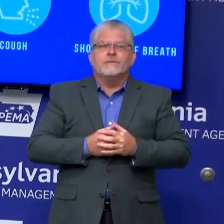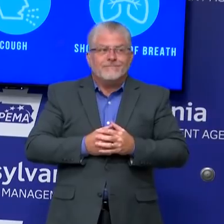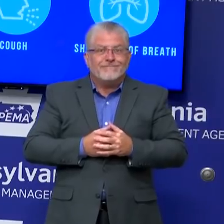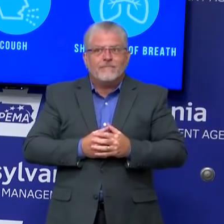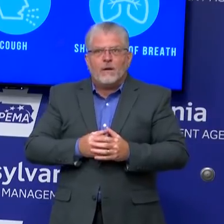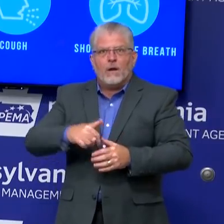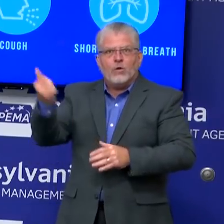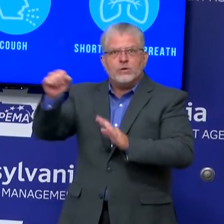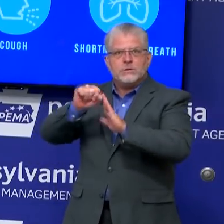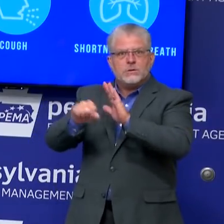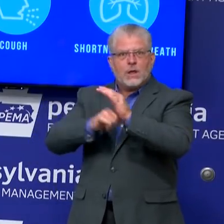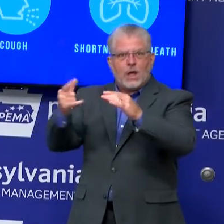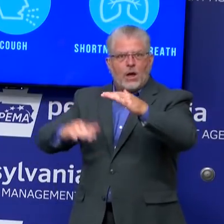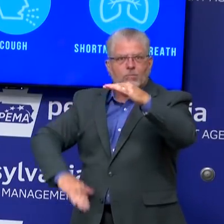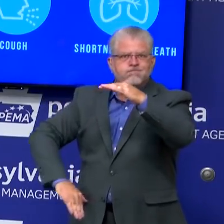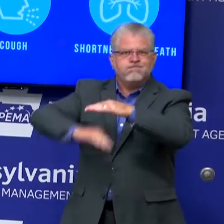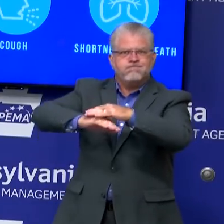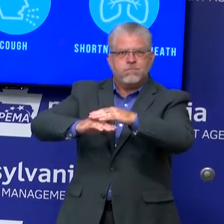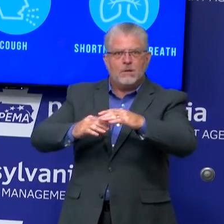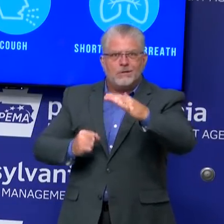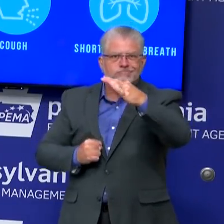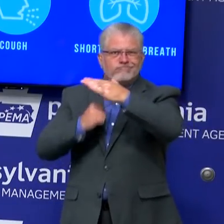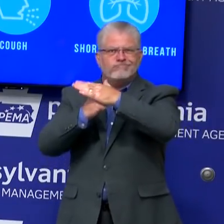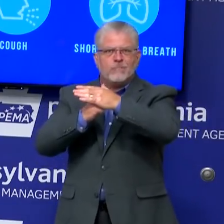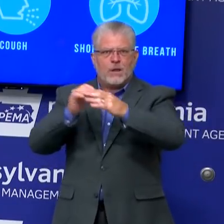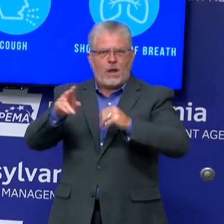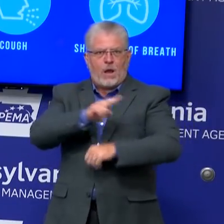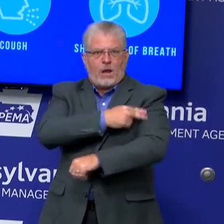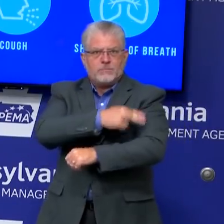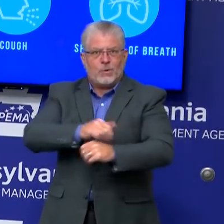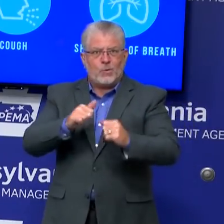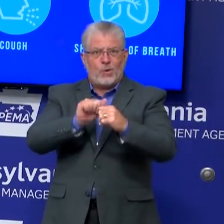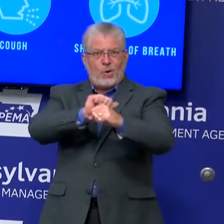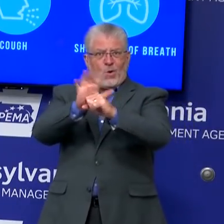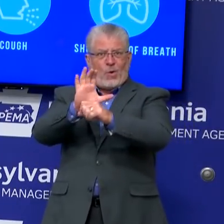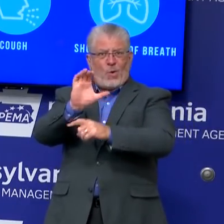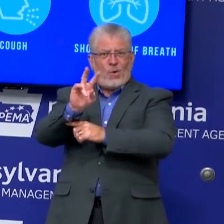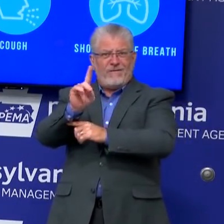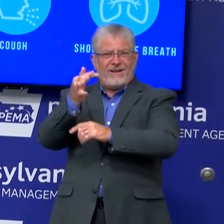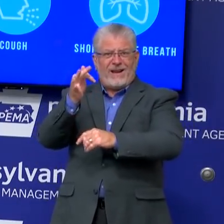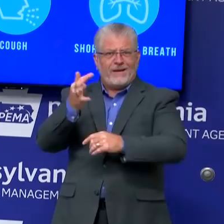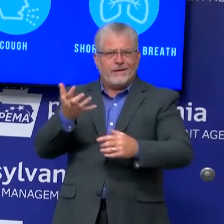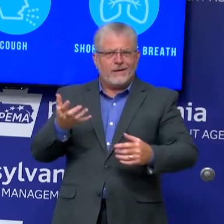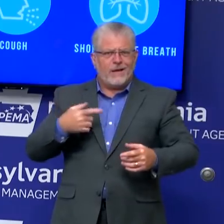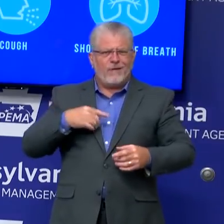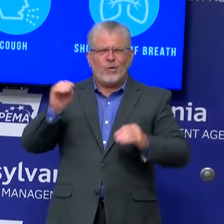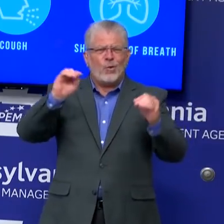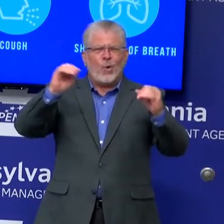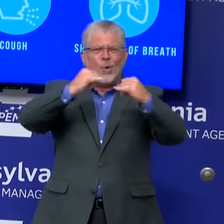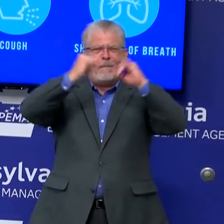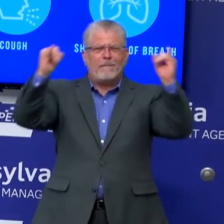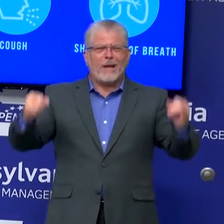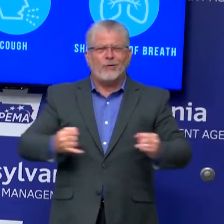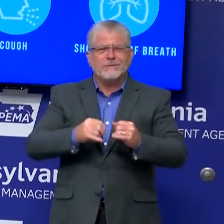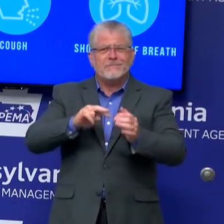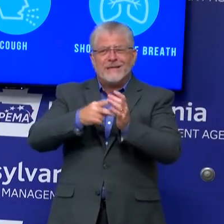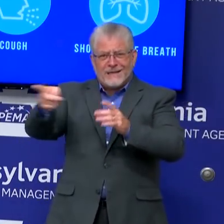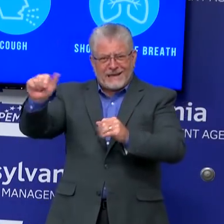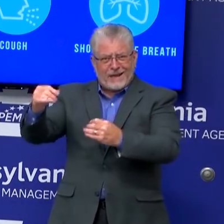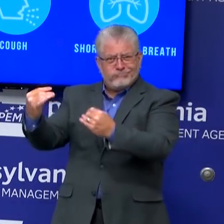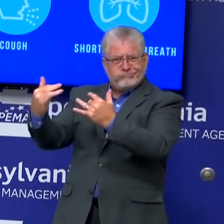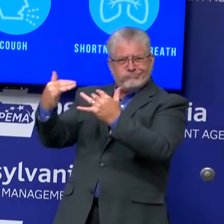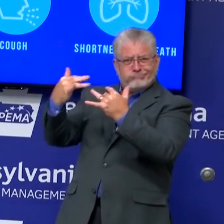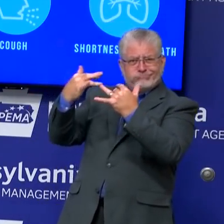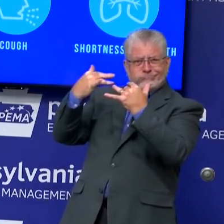knows no boundaries, no borders, as I said, so it's been spreading northward and eastward across the country and has reached our